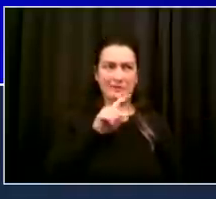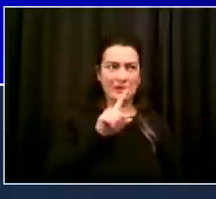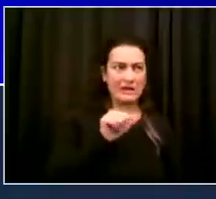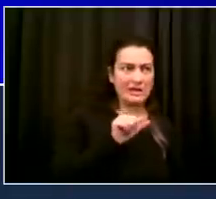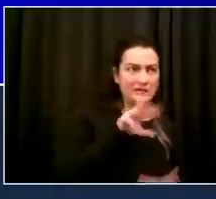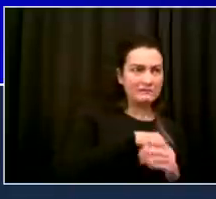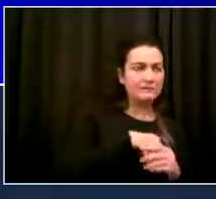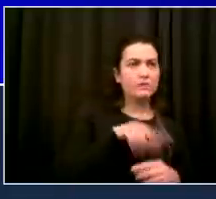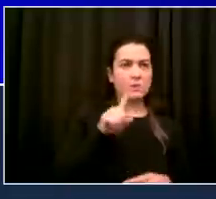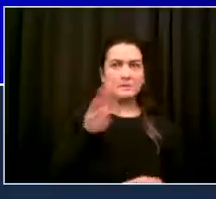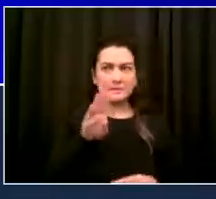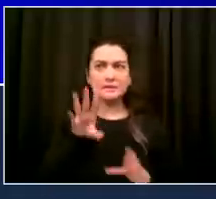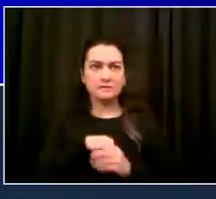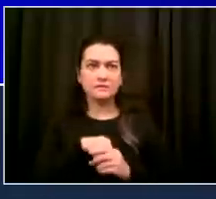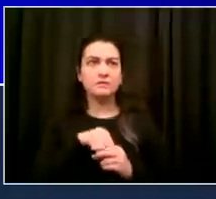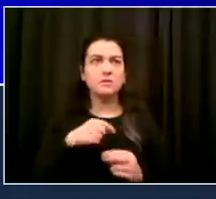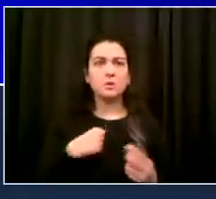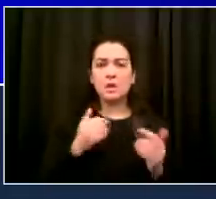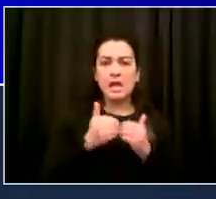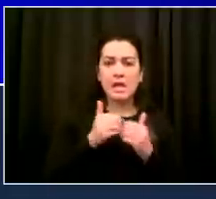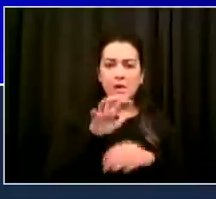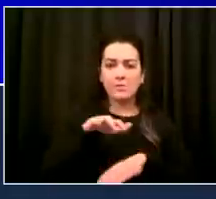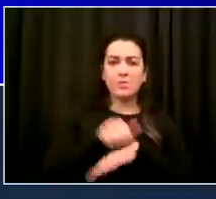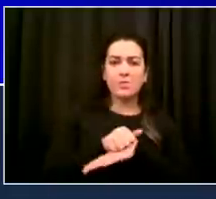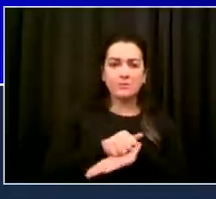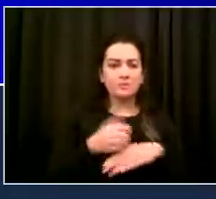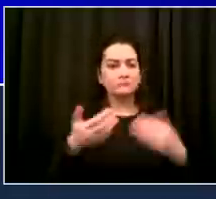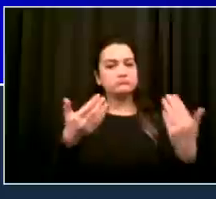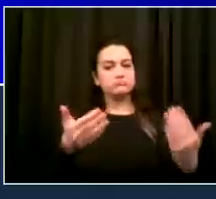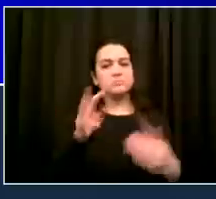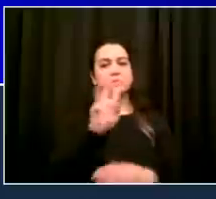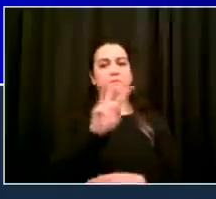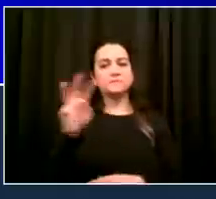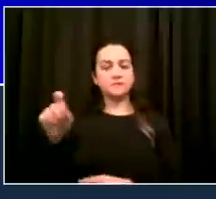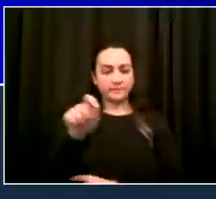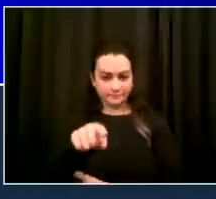nyc.gov/vaccinefinder, and the phone reservation system up and running,